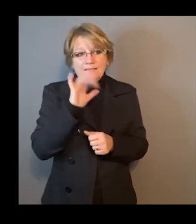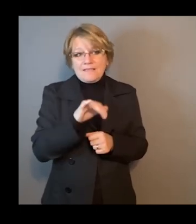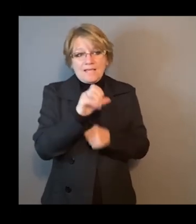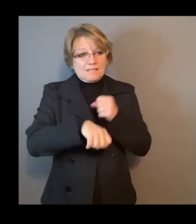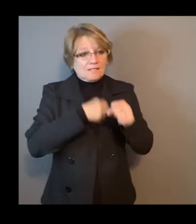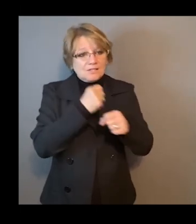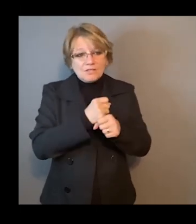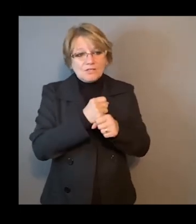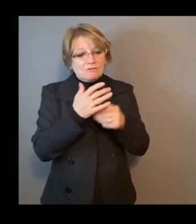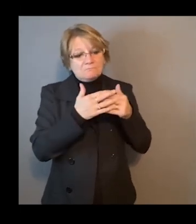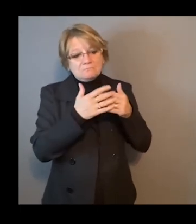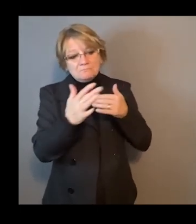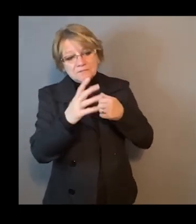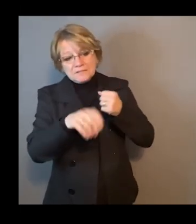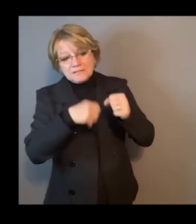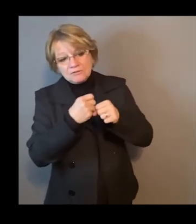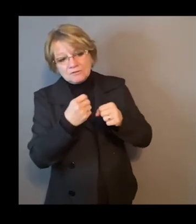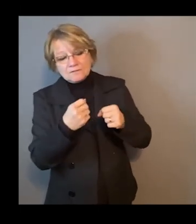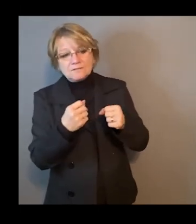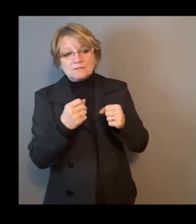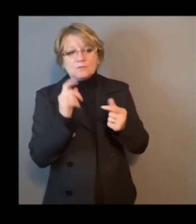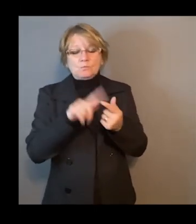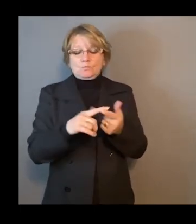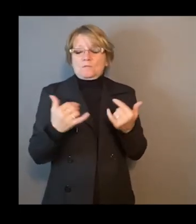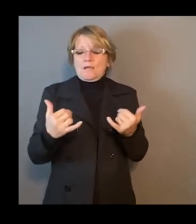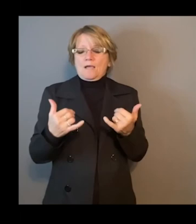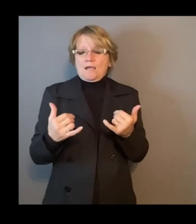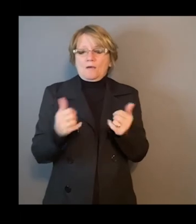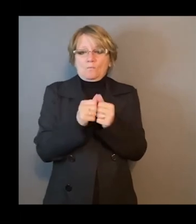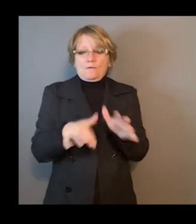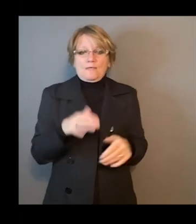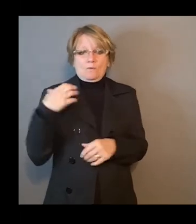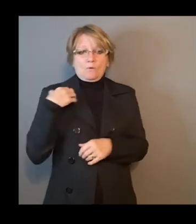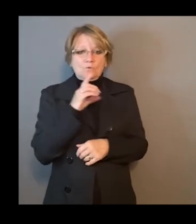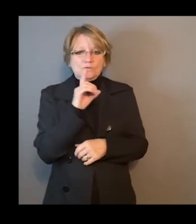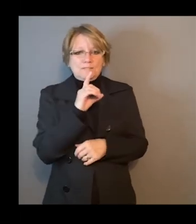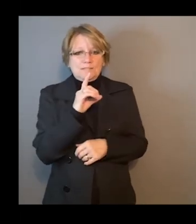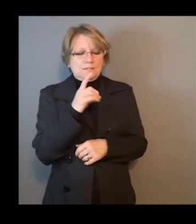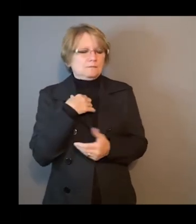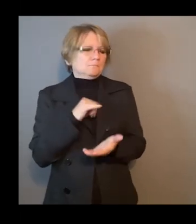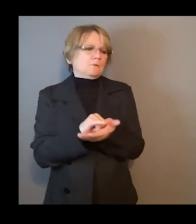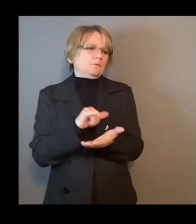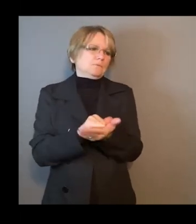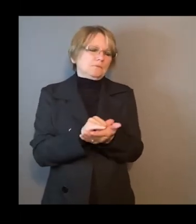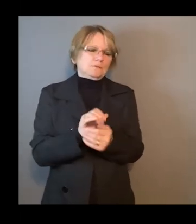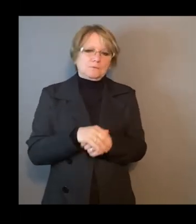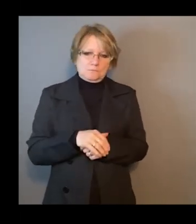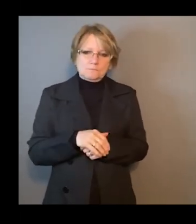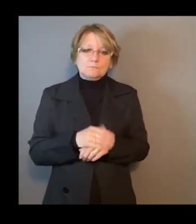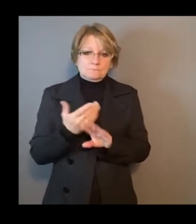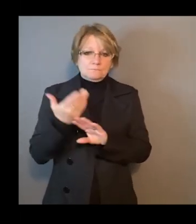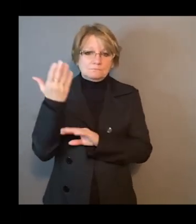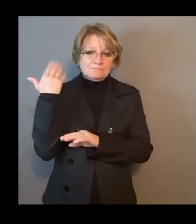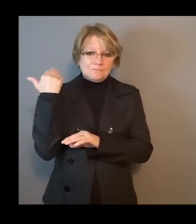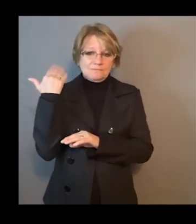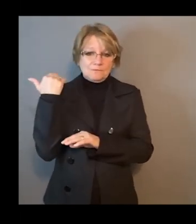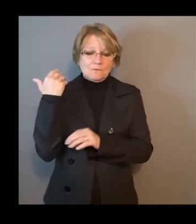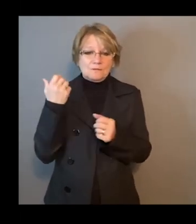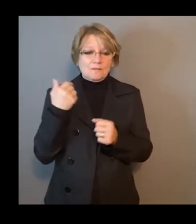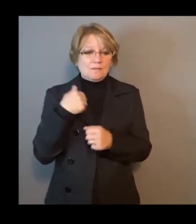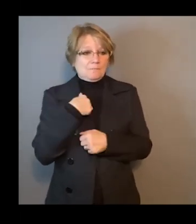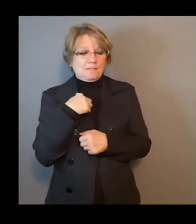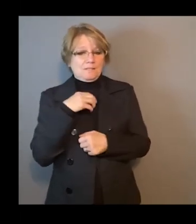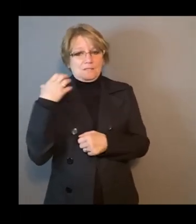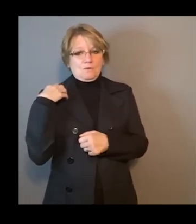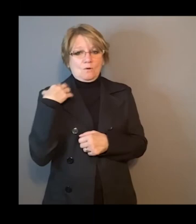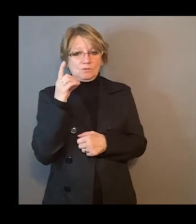that year or none of my years and got to where I'm at now. It was like, Coach D played a big part of that. Like, there was a point in time a lot of people don't know, like,